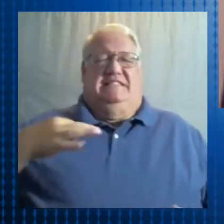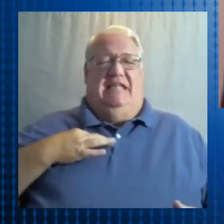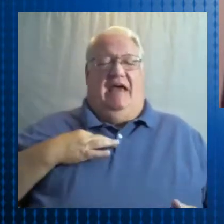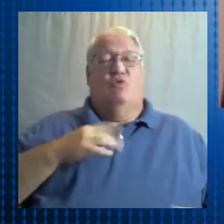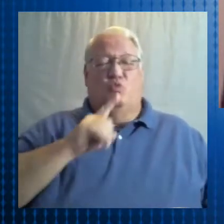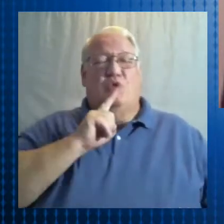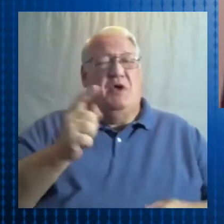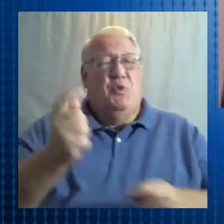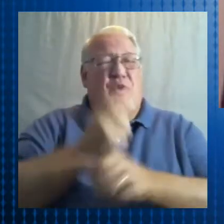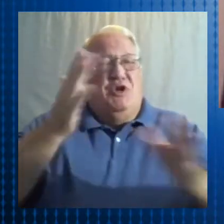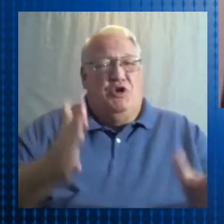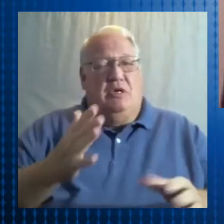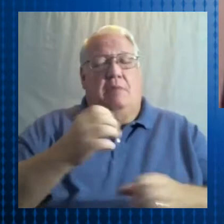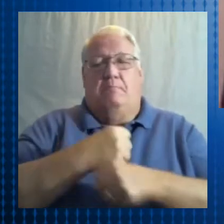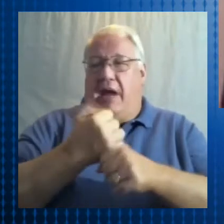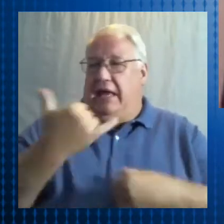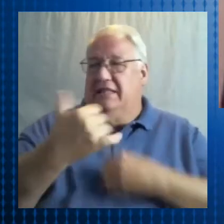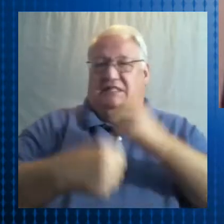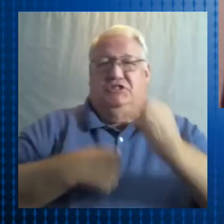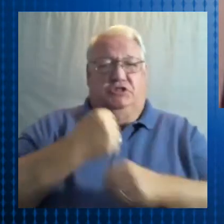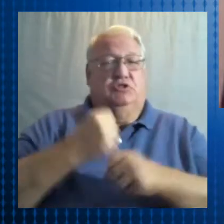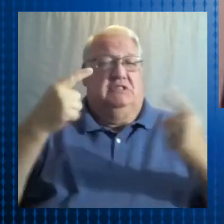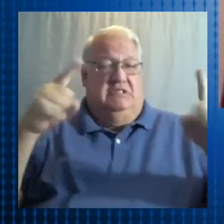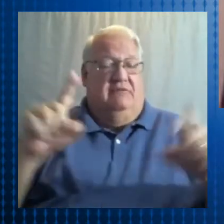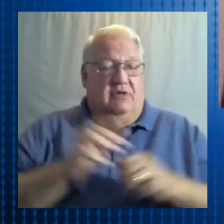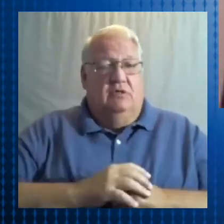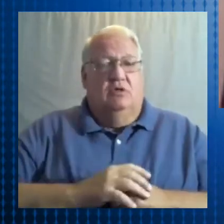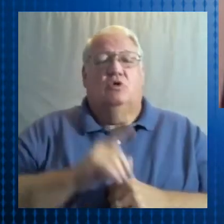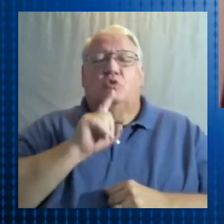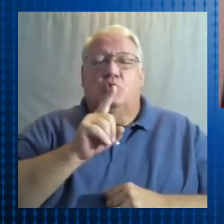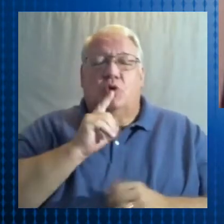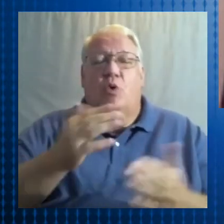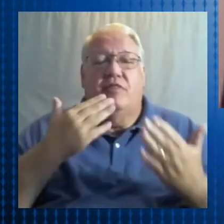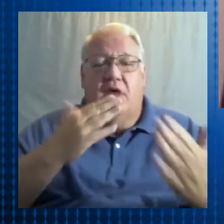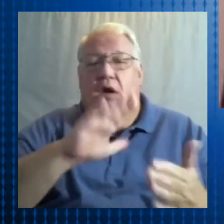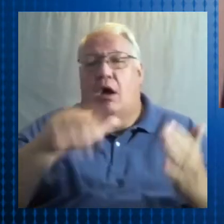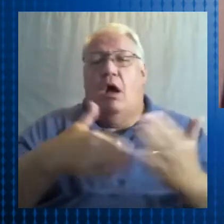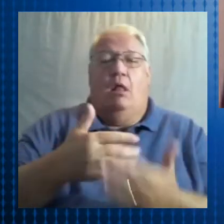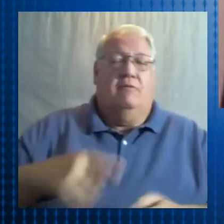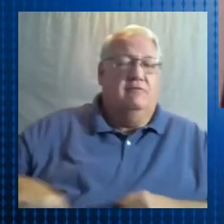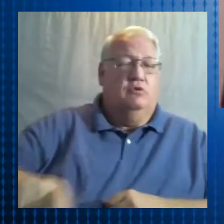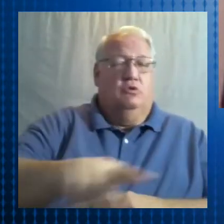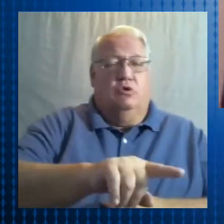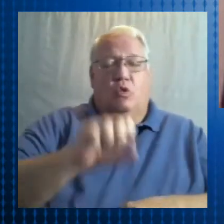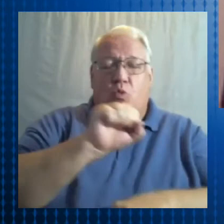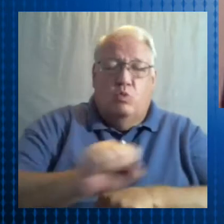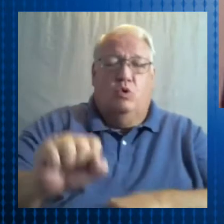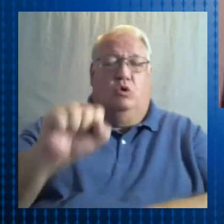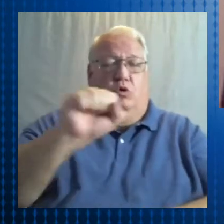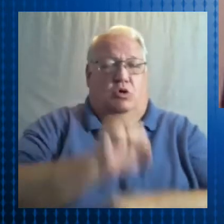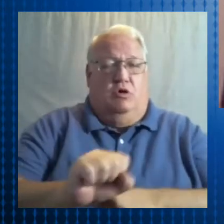winner for making this year happen. We also sincerely thank all of you for the effort and the work you put forth